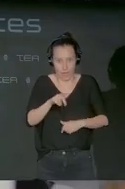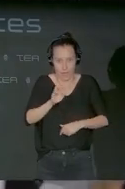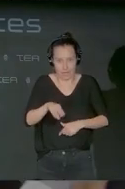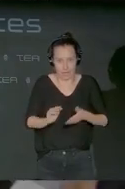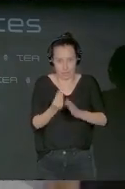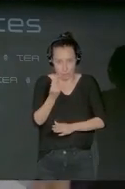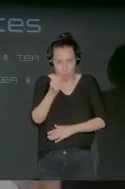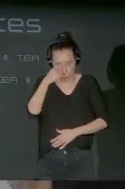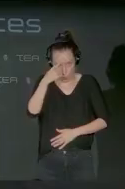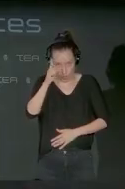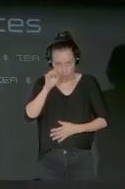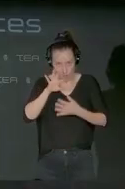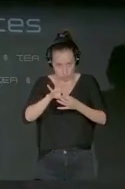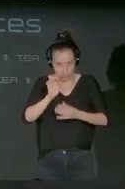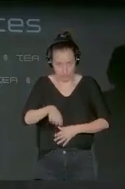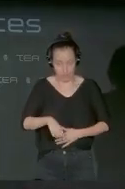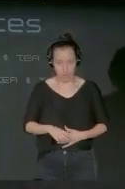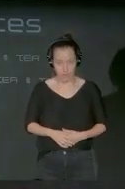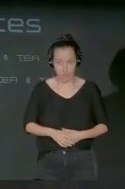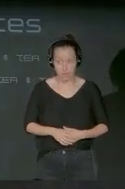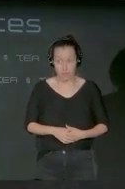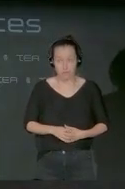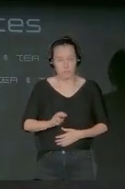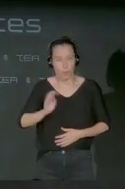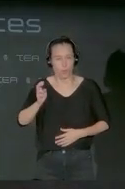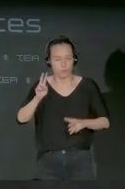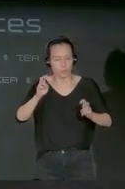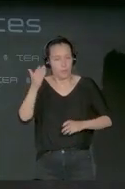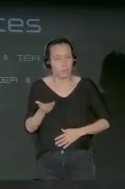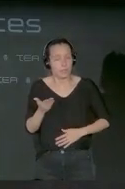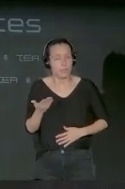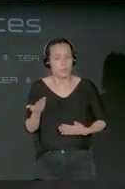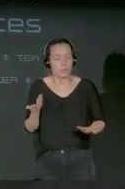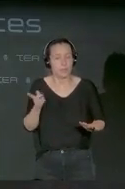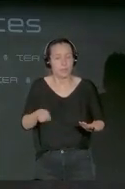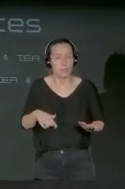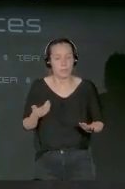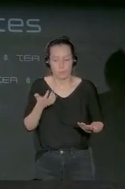worlds. That is also something which is high up the political agenda.